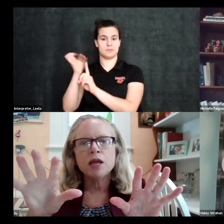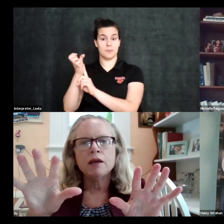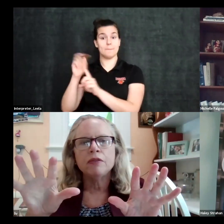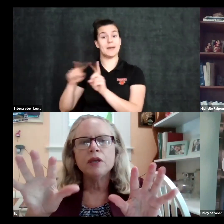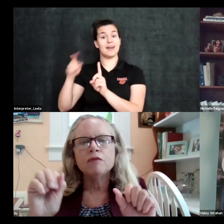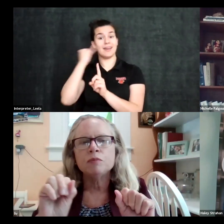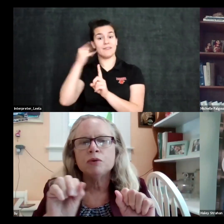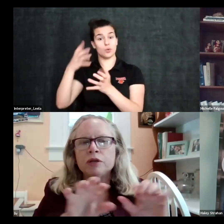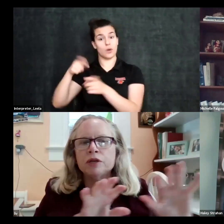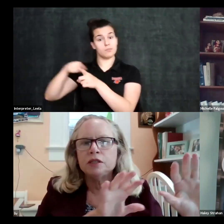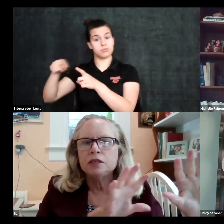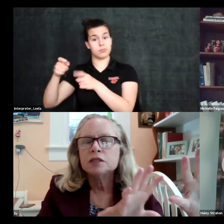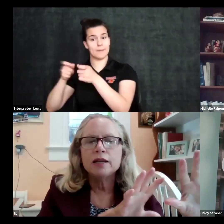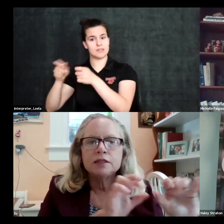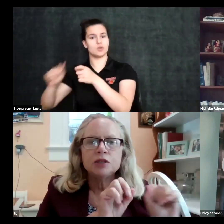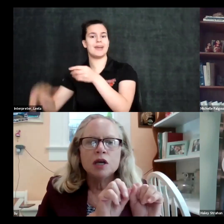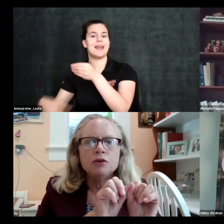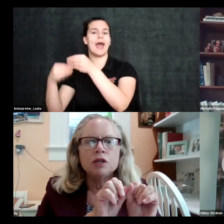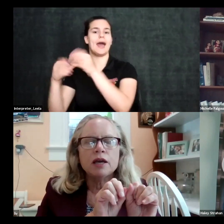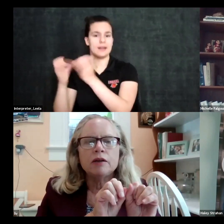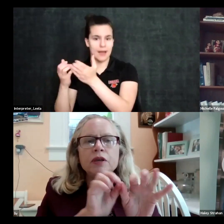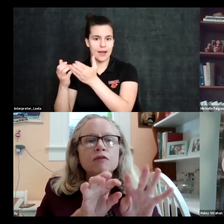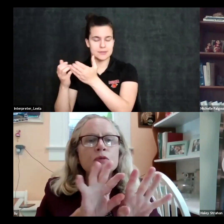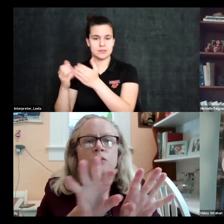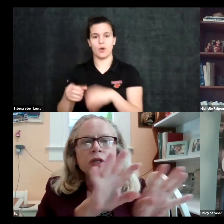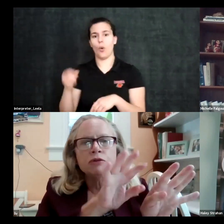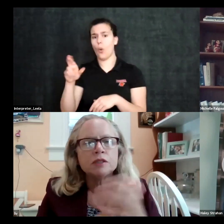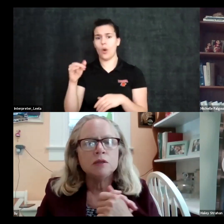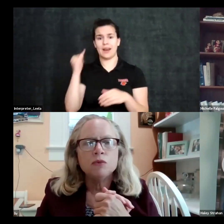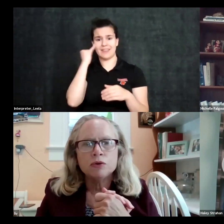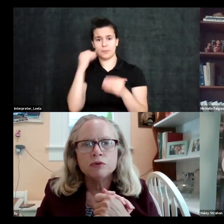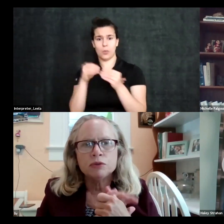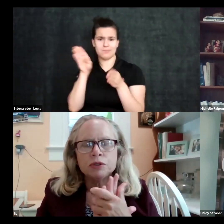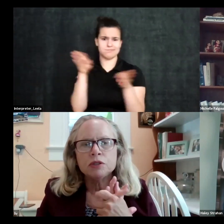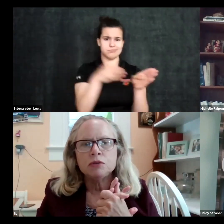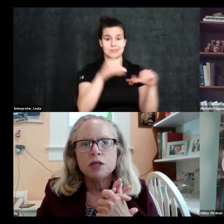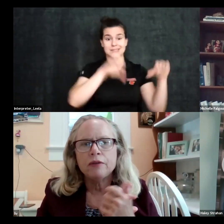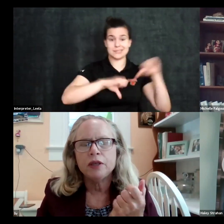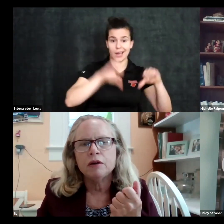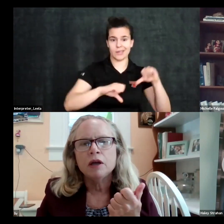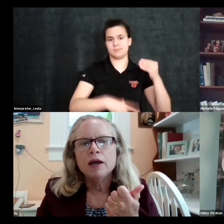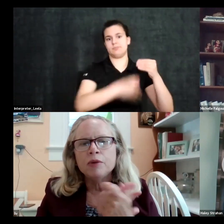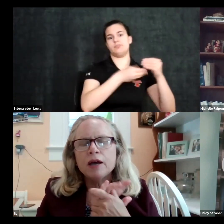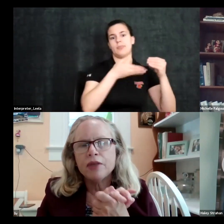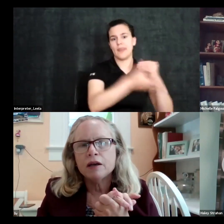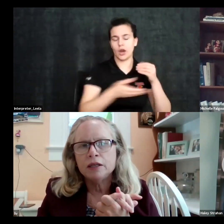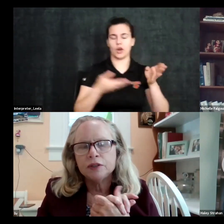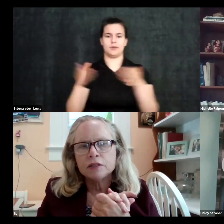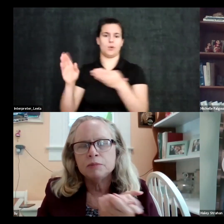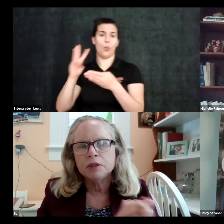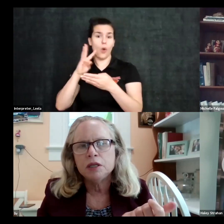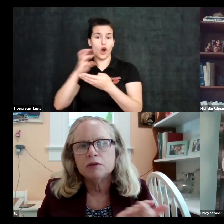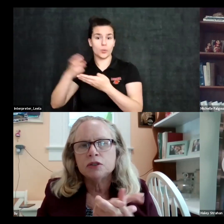you can add on there. If you're more interested in sciences, you can add on there. If you're more interested in water resources, you can add there. And we have that